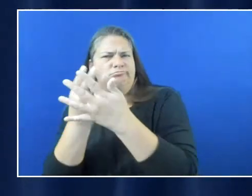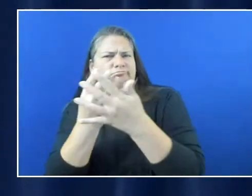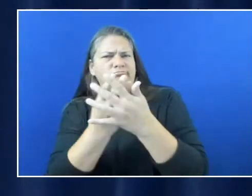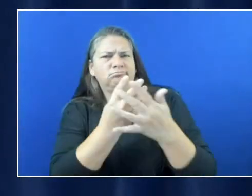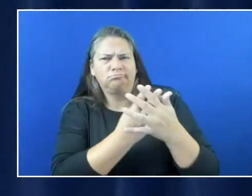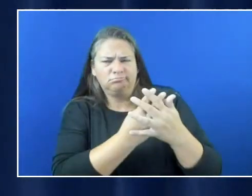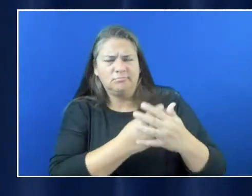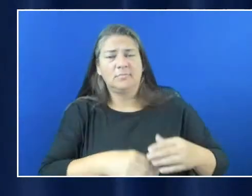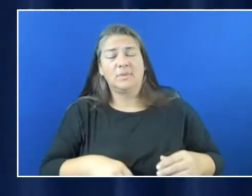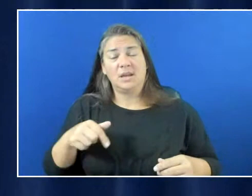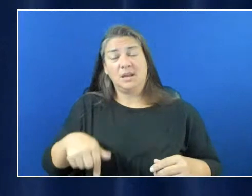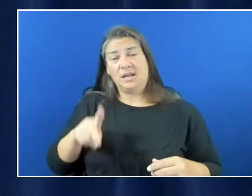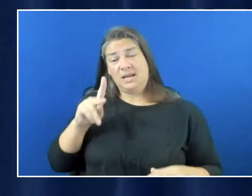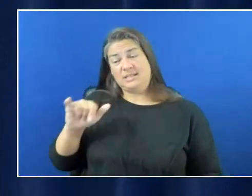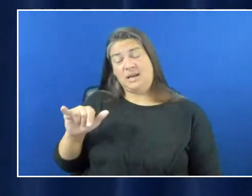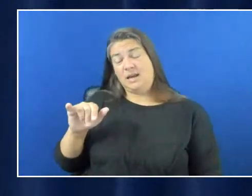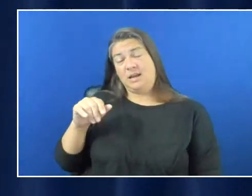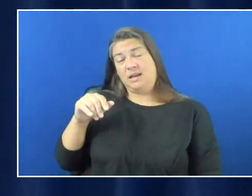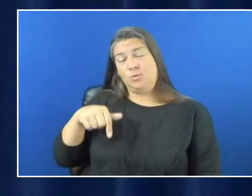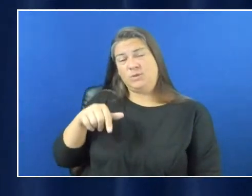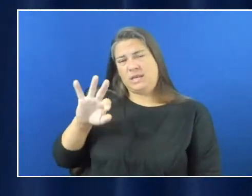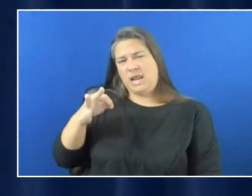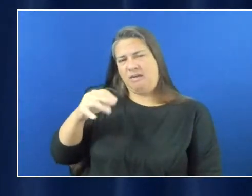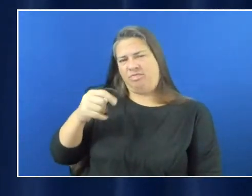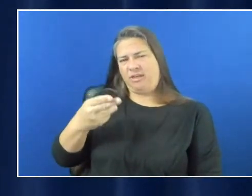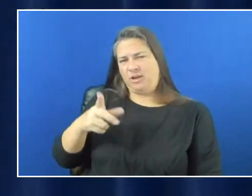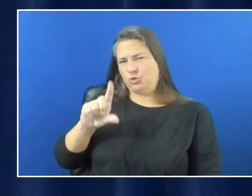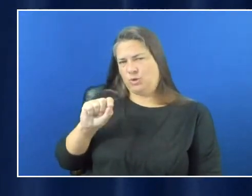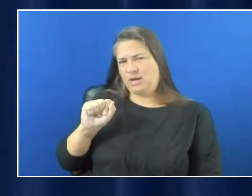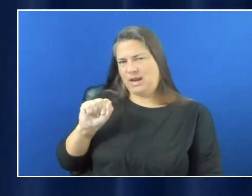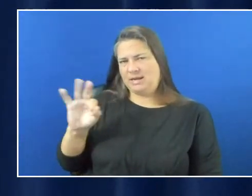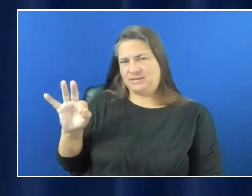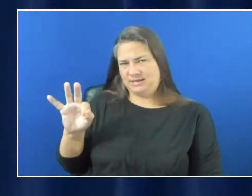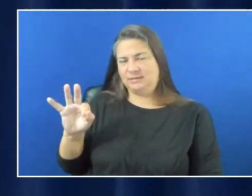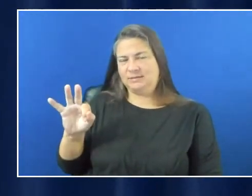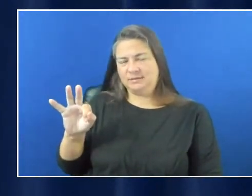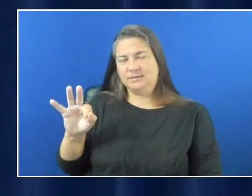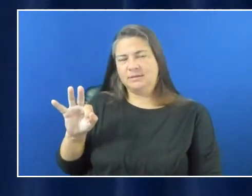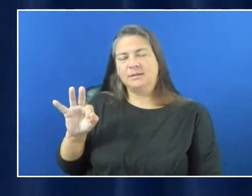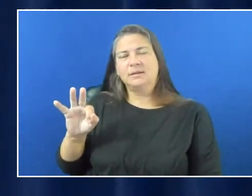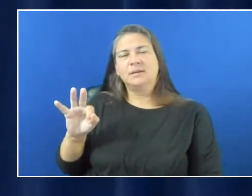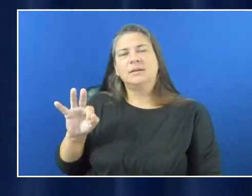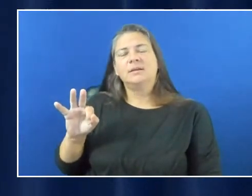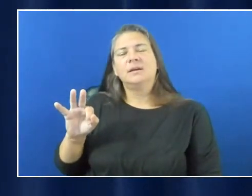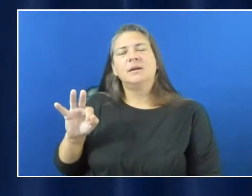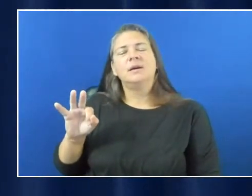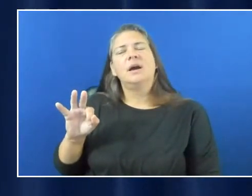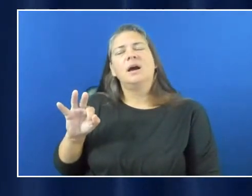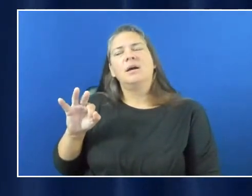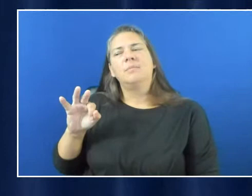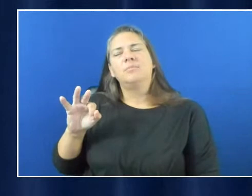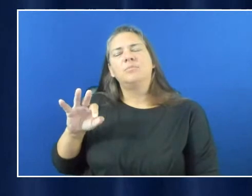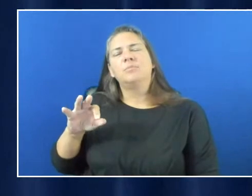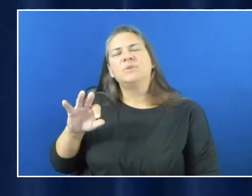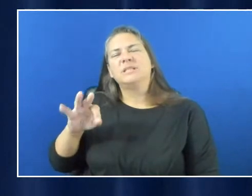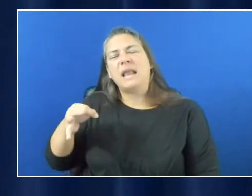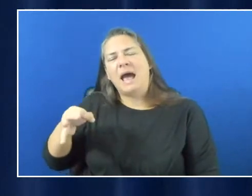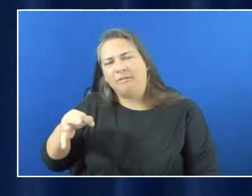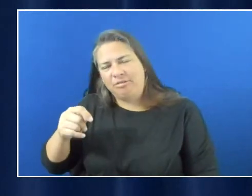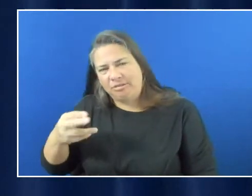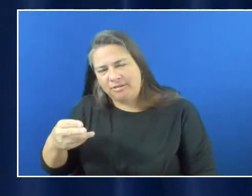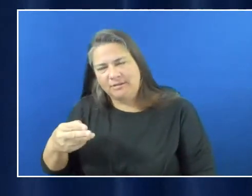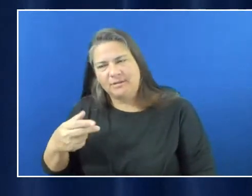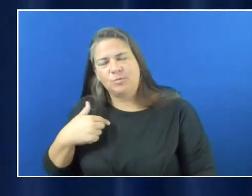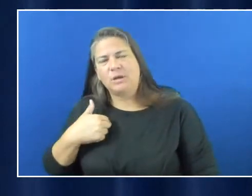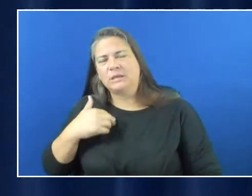nation for newly filed federal trafficking cases, but Operation United Front is a significant